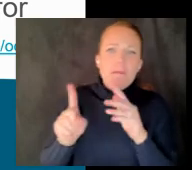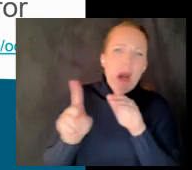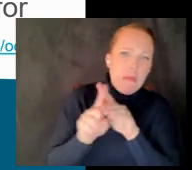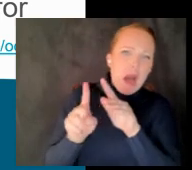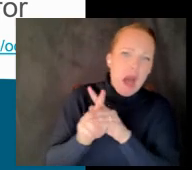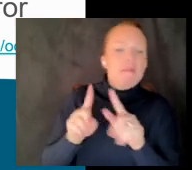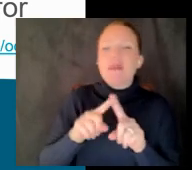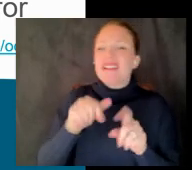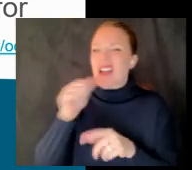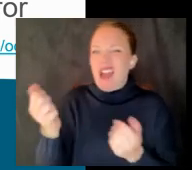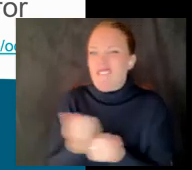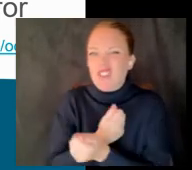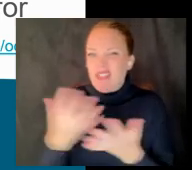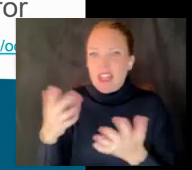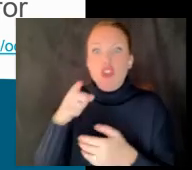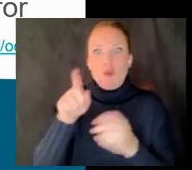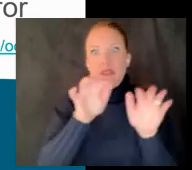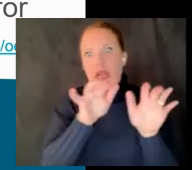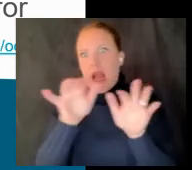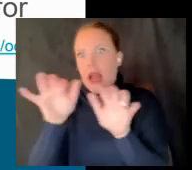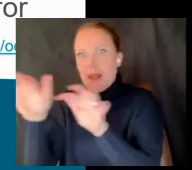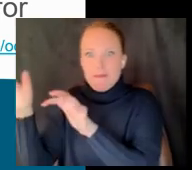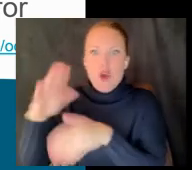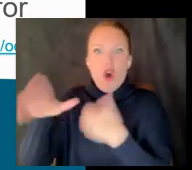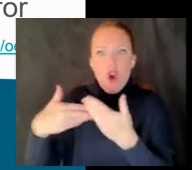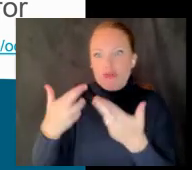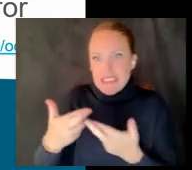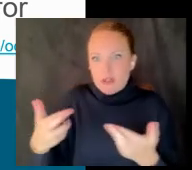won't take you to everything I mentioned here.